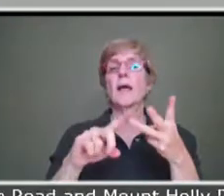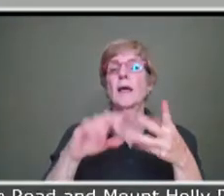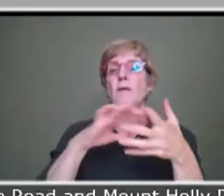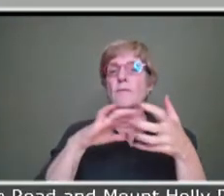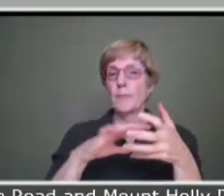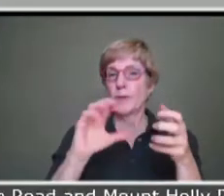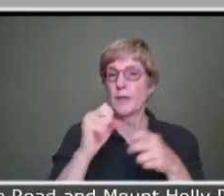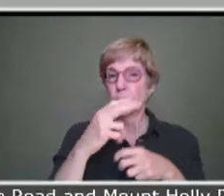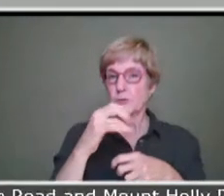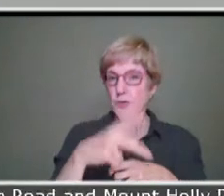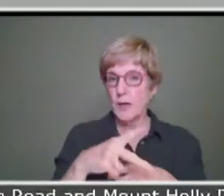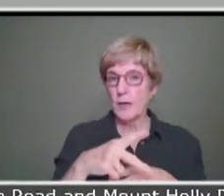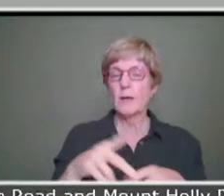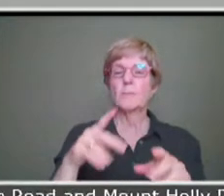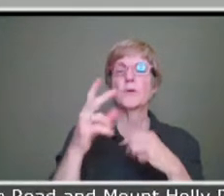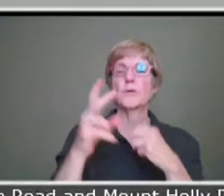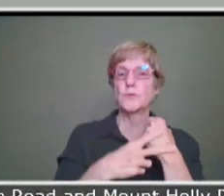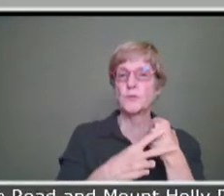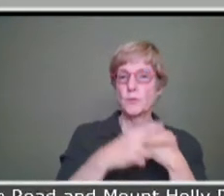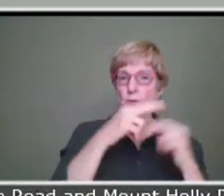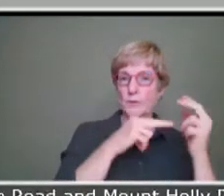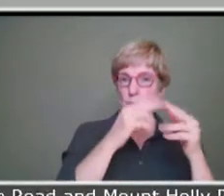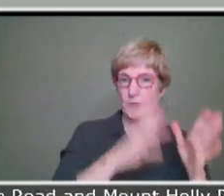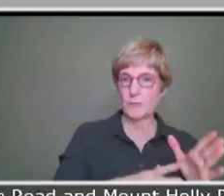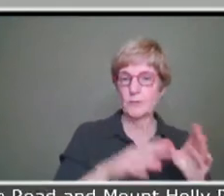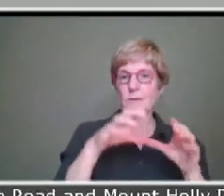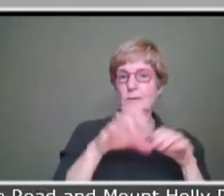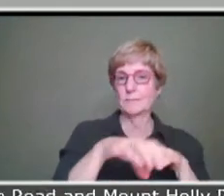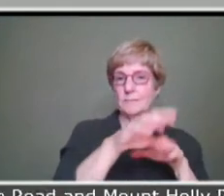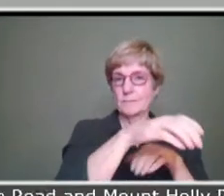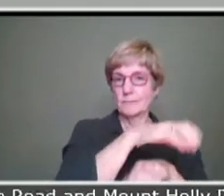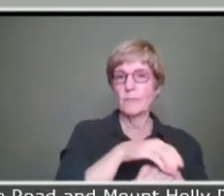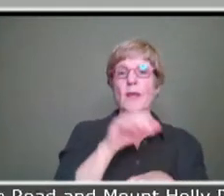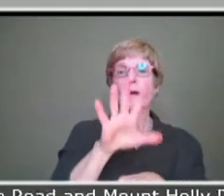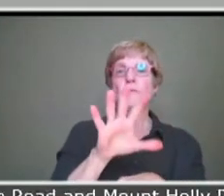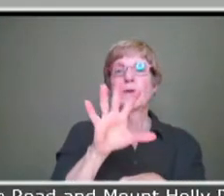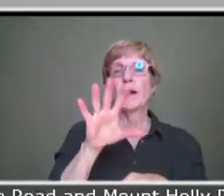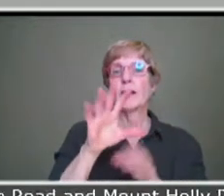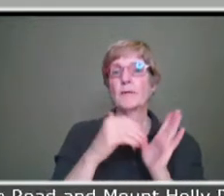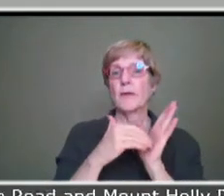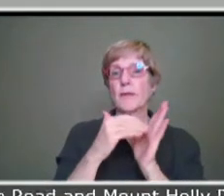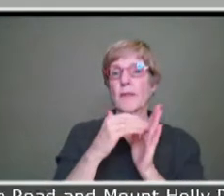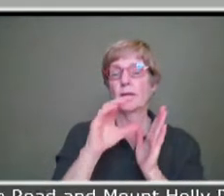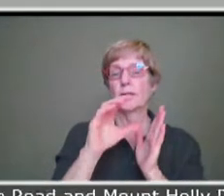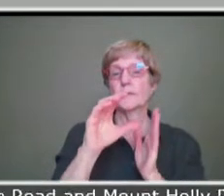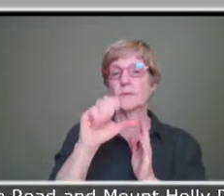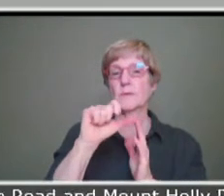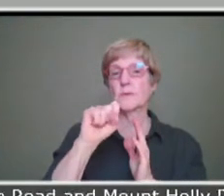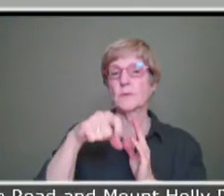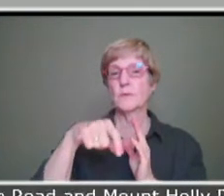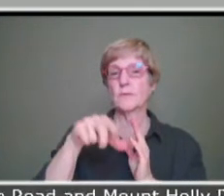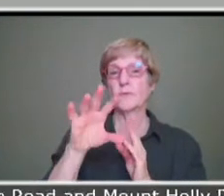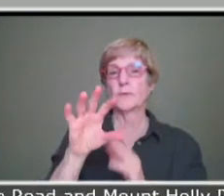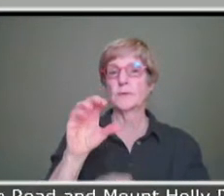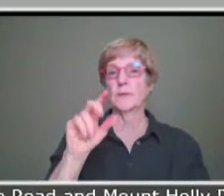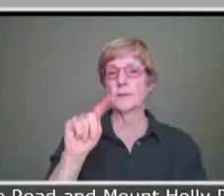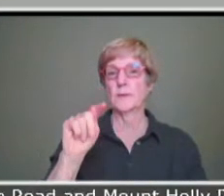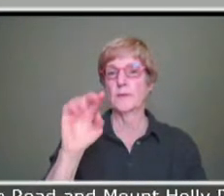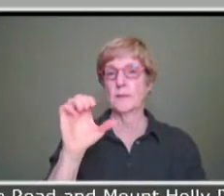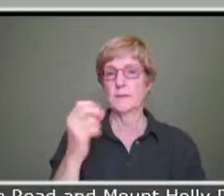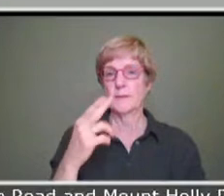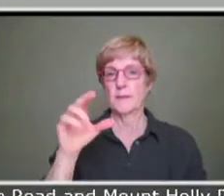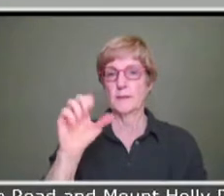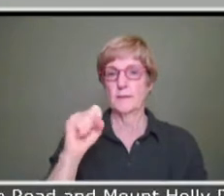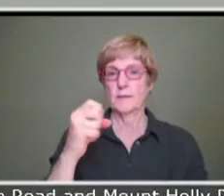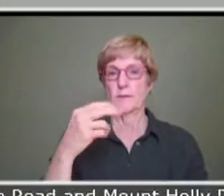square foot storage building as well as a five thousand square foot Tech shed compressor pad and compressed natural gas